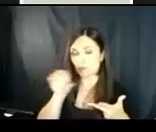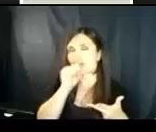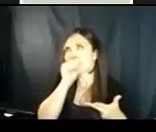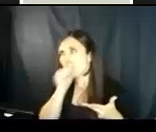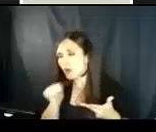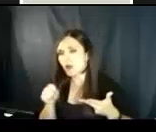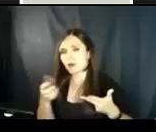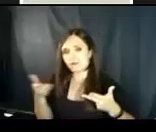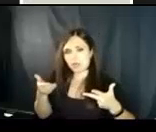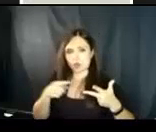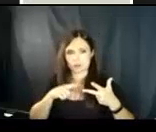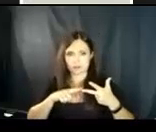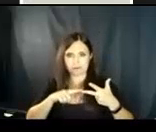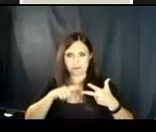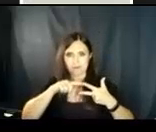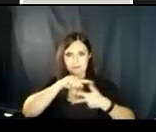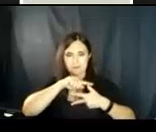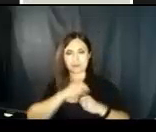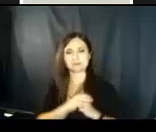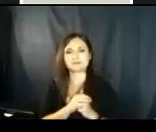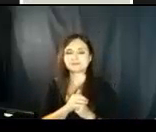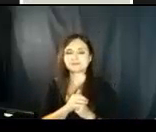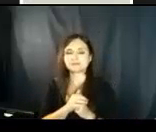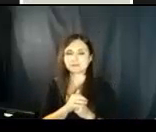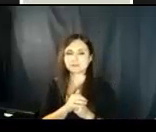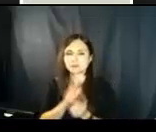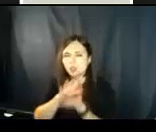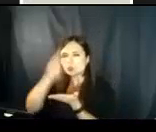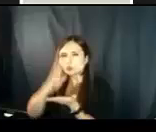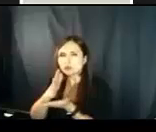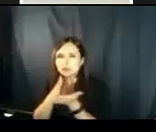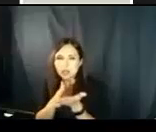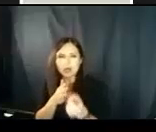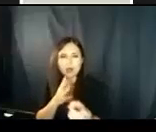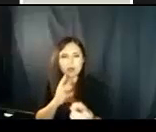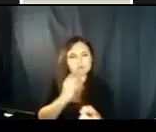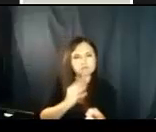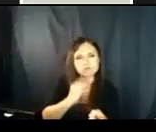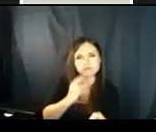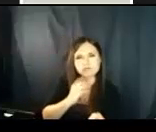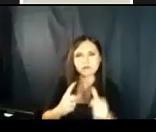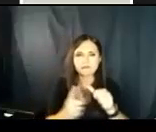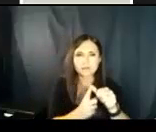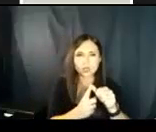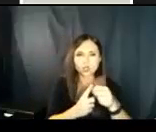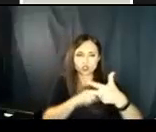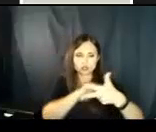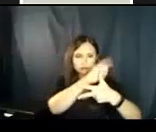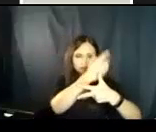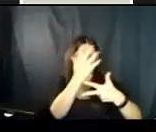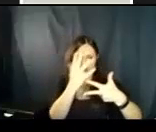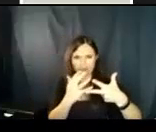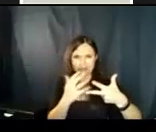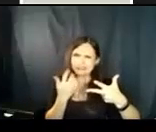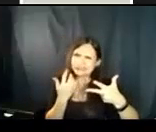here. For those students who went through this lesson on the first 3 tabs and still struggle